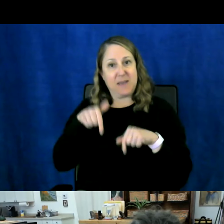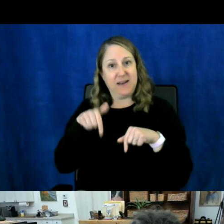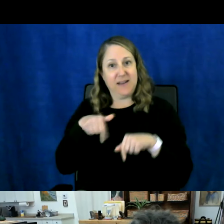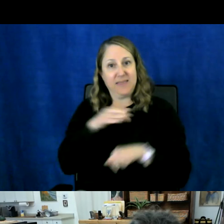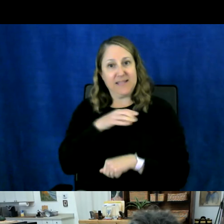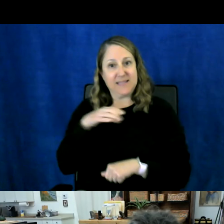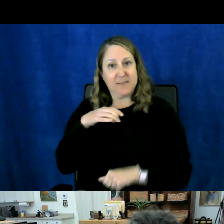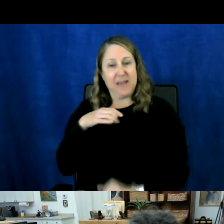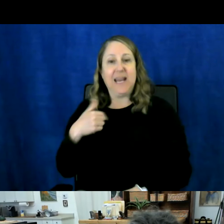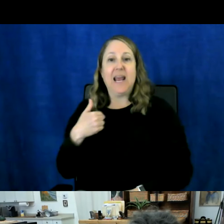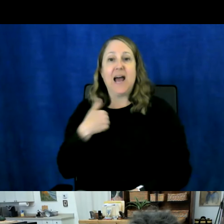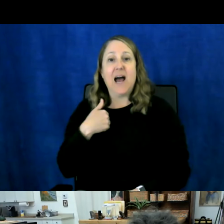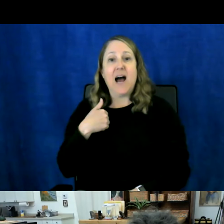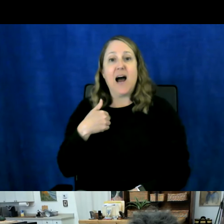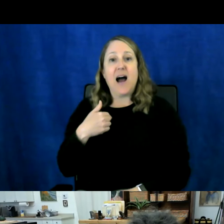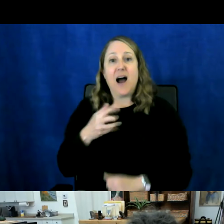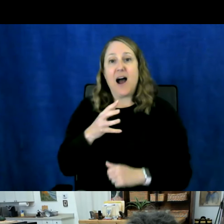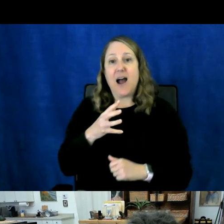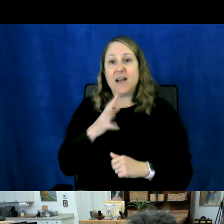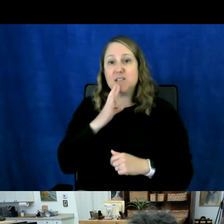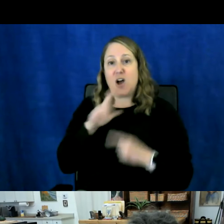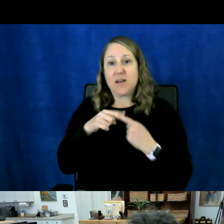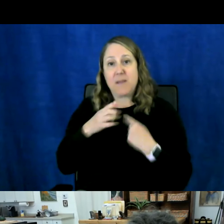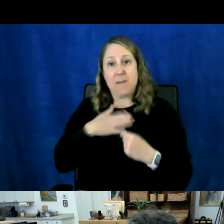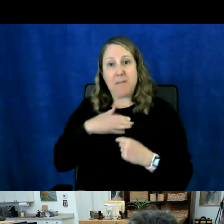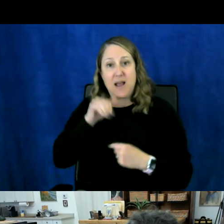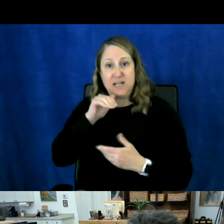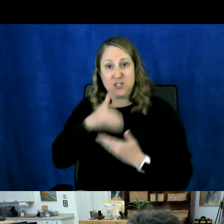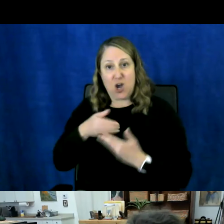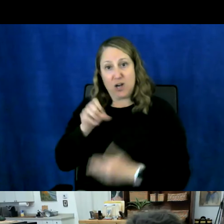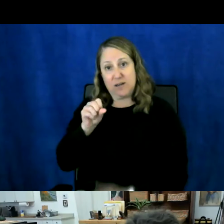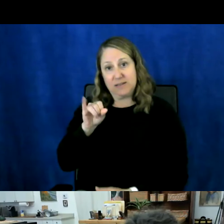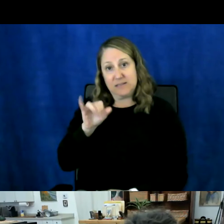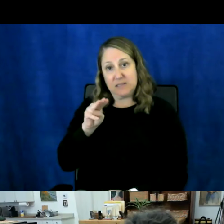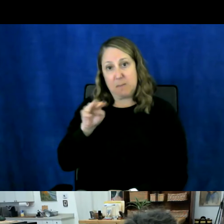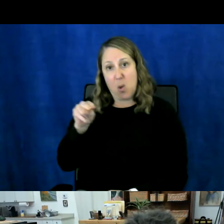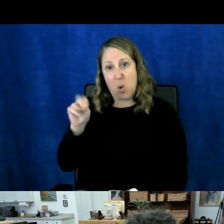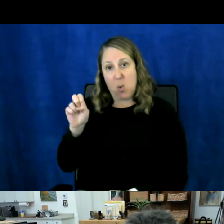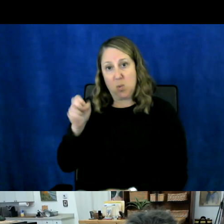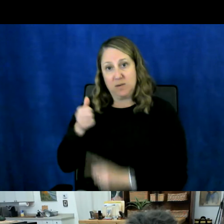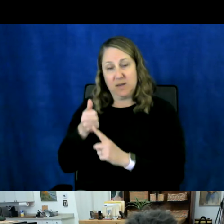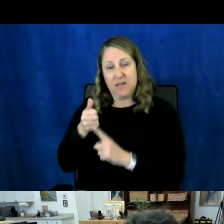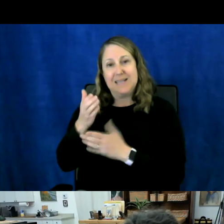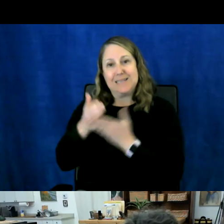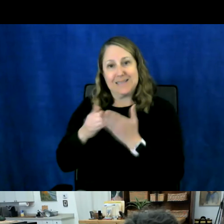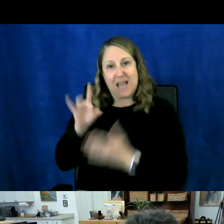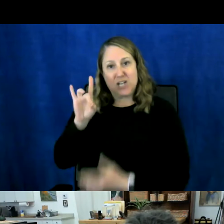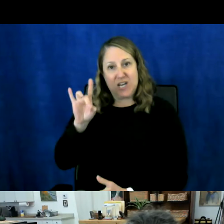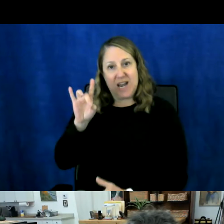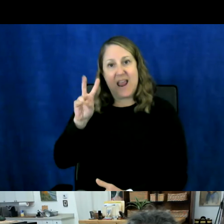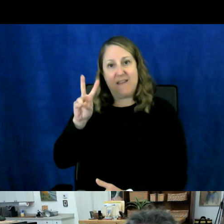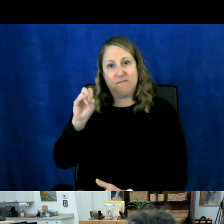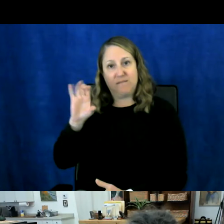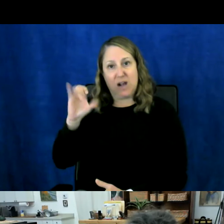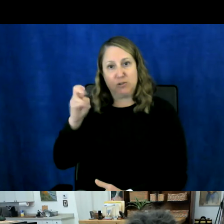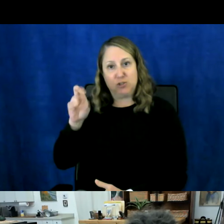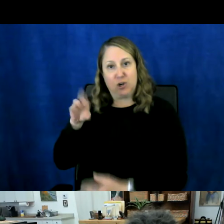spoke of my daughter Simone, who has a Section 8 voucher and is in community-based